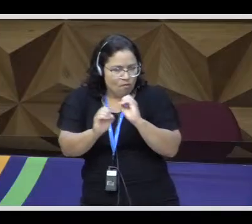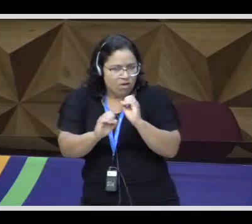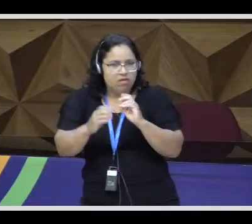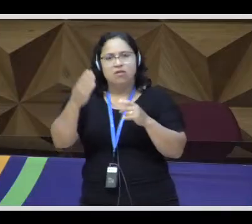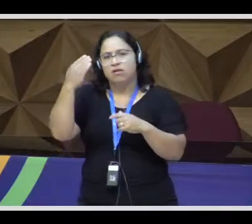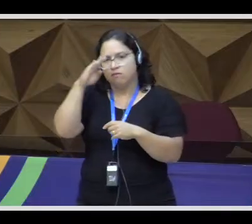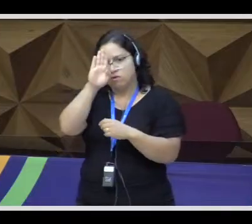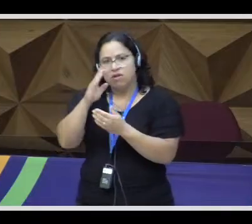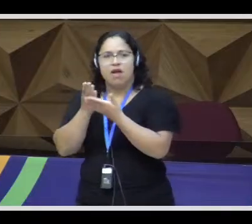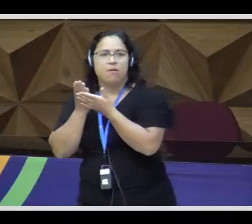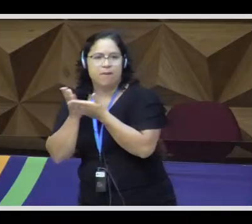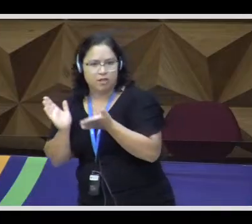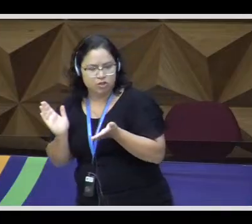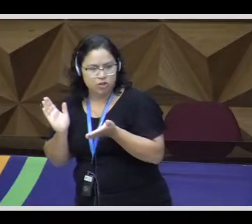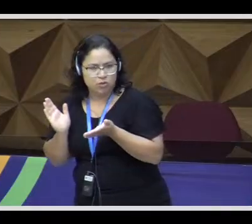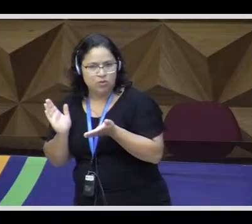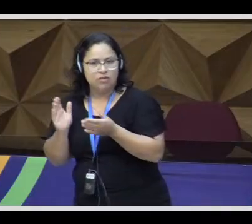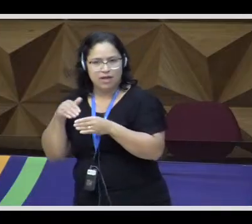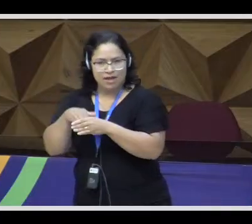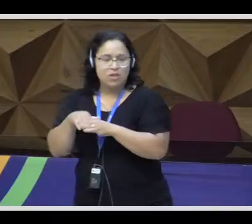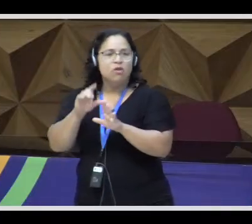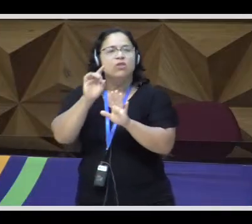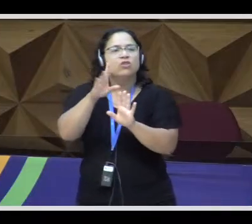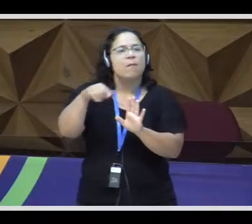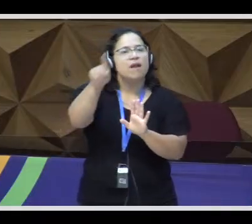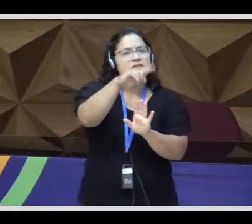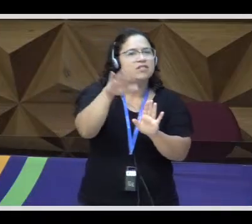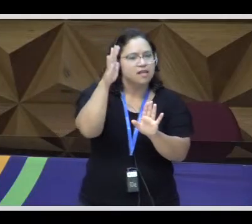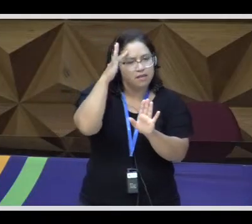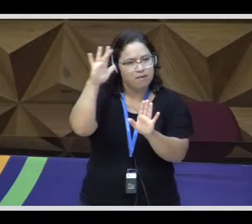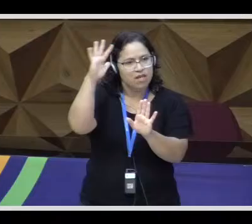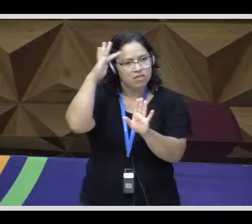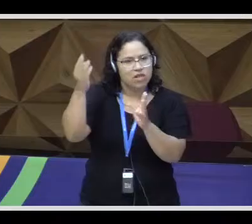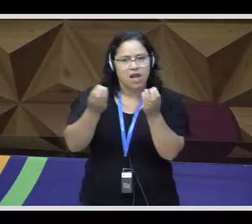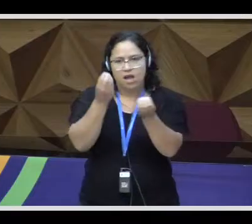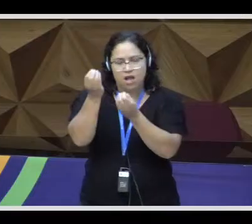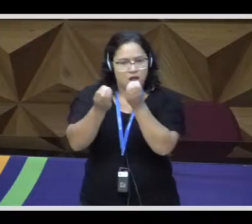election. Just to give you a sense of how important this kind of event.